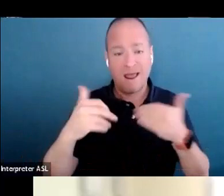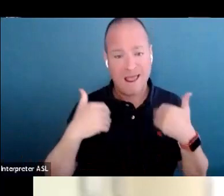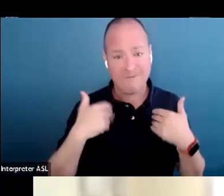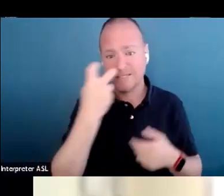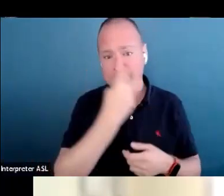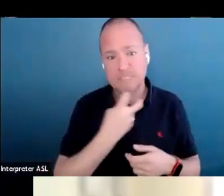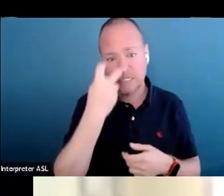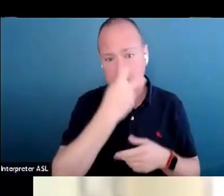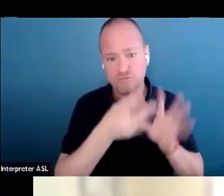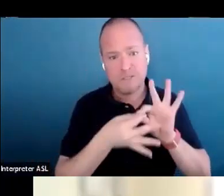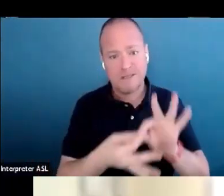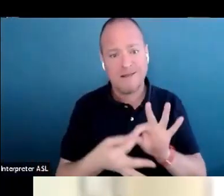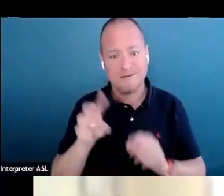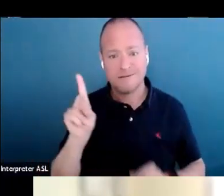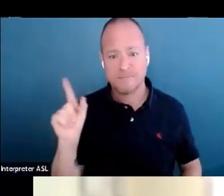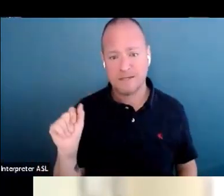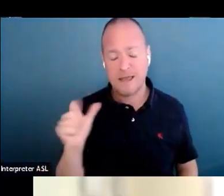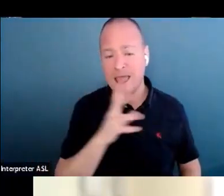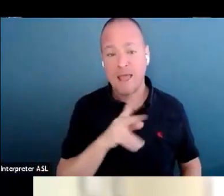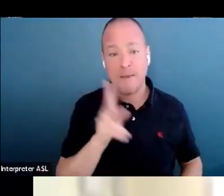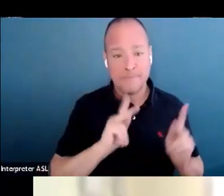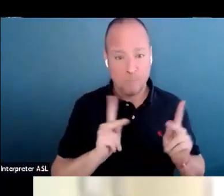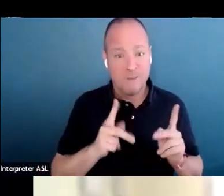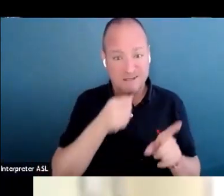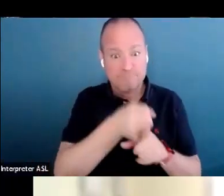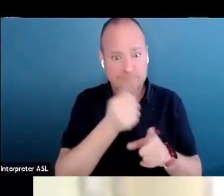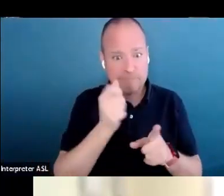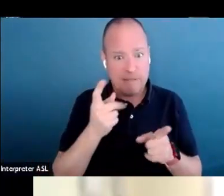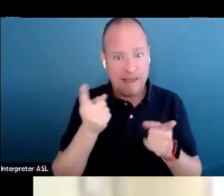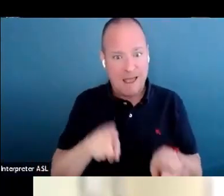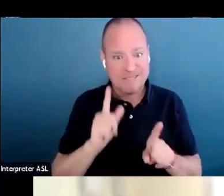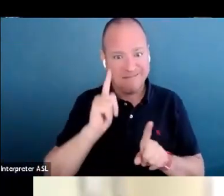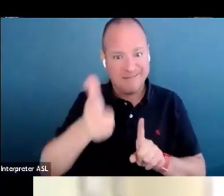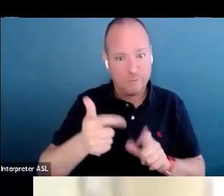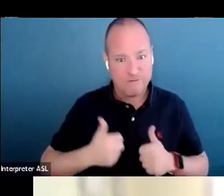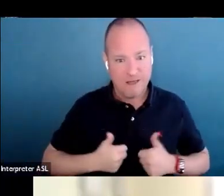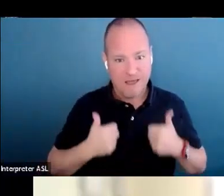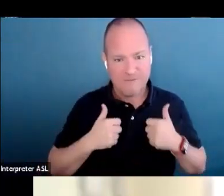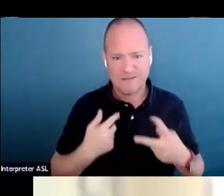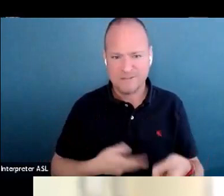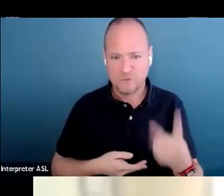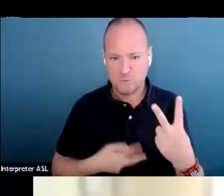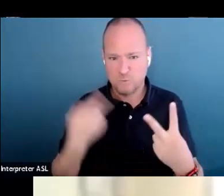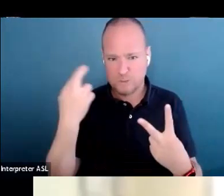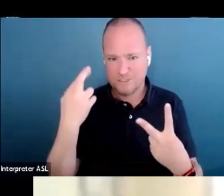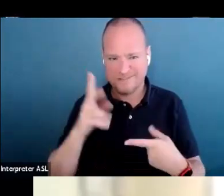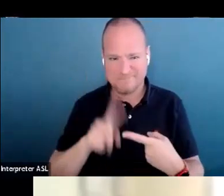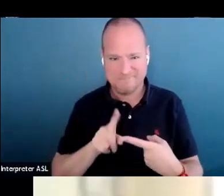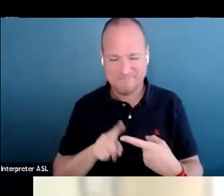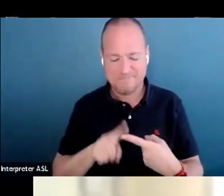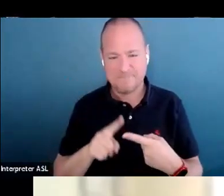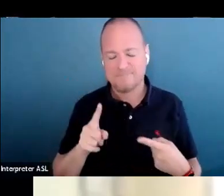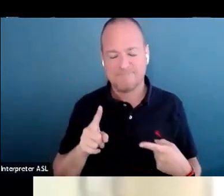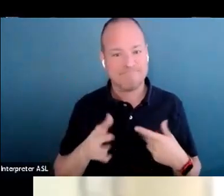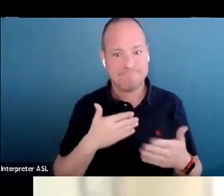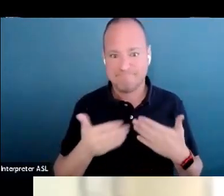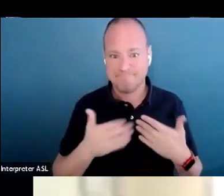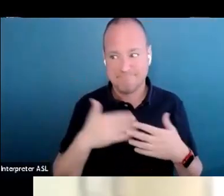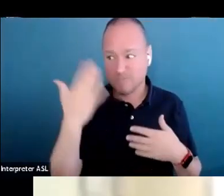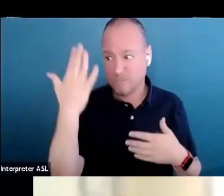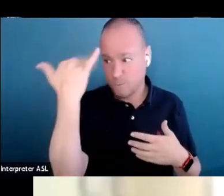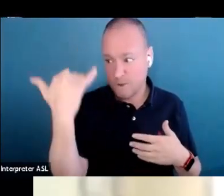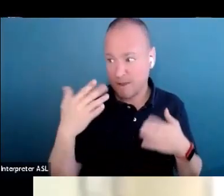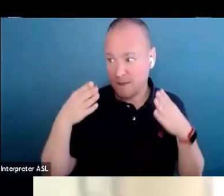speech-related disabilities and people who acquire them, is really twofold. So first is that regardless of why